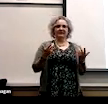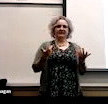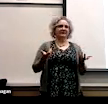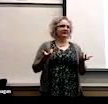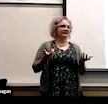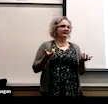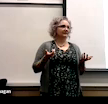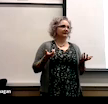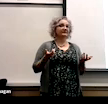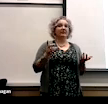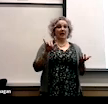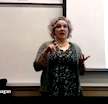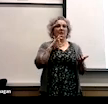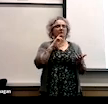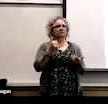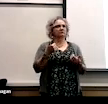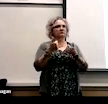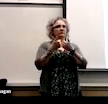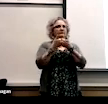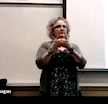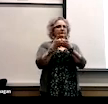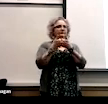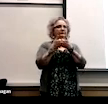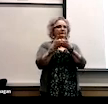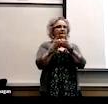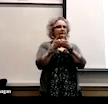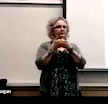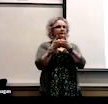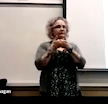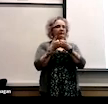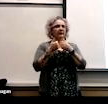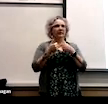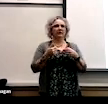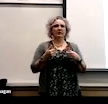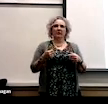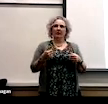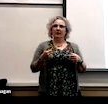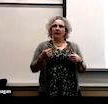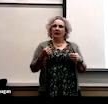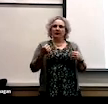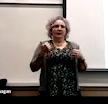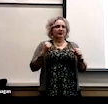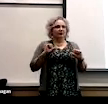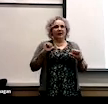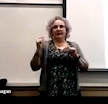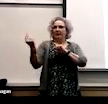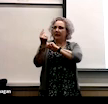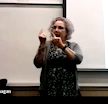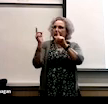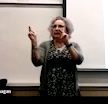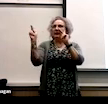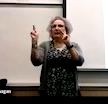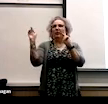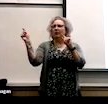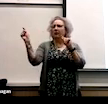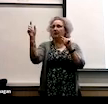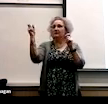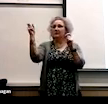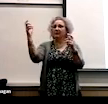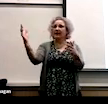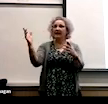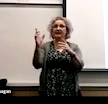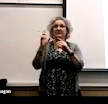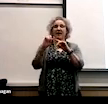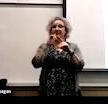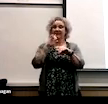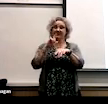challenge for a very long time where I met with so many people over such a protracted period of time. But we actually did eventually come up with